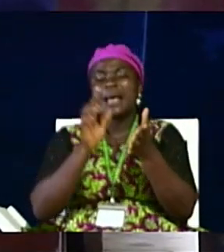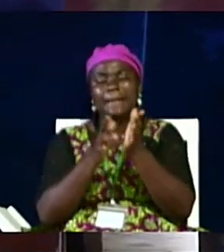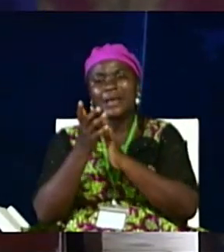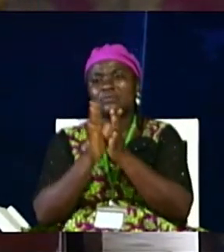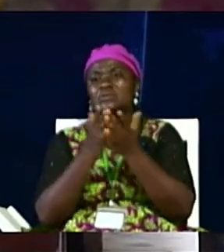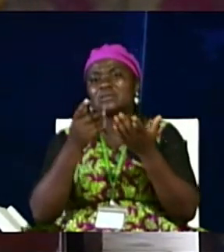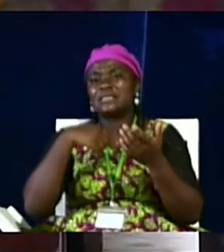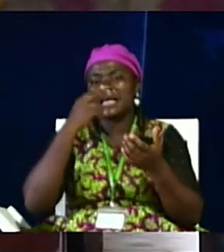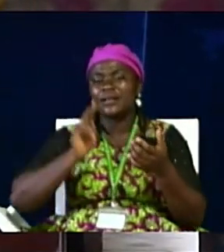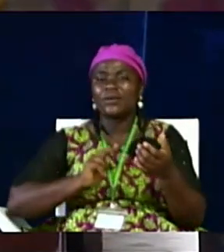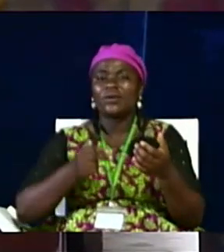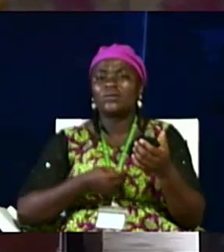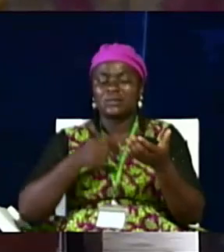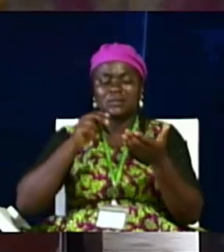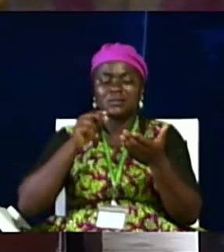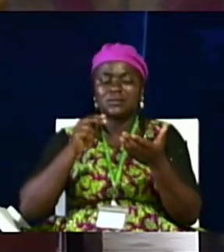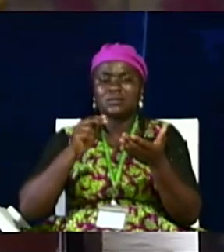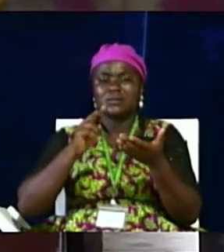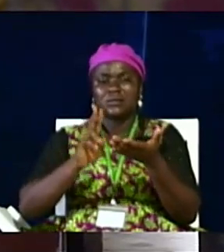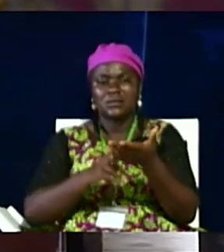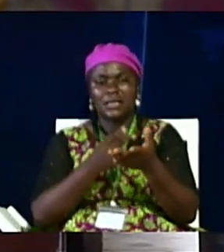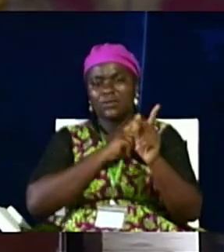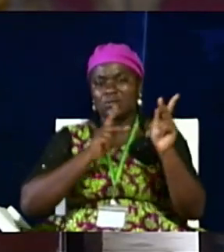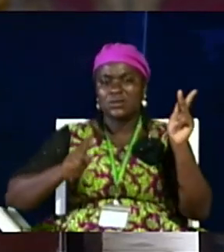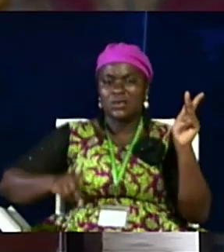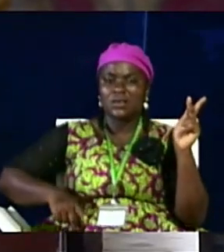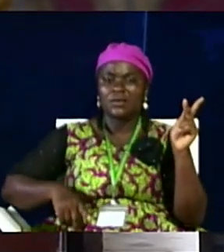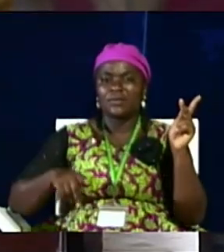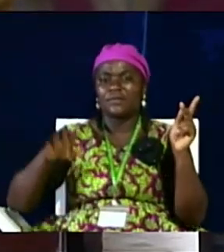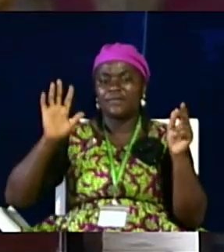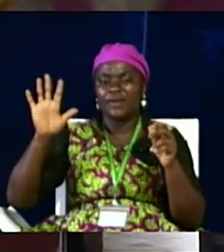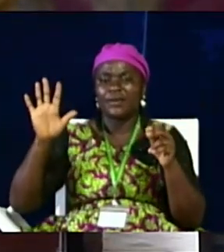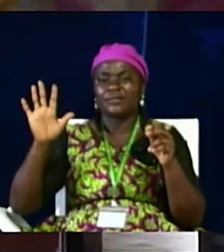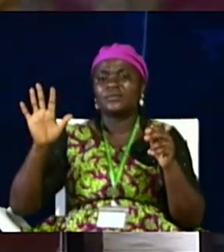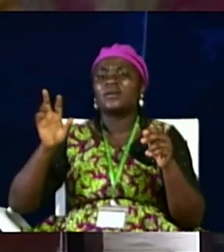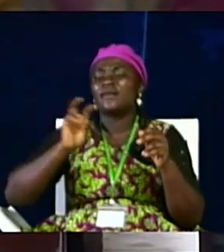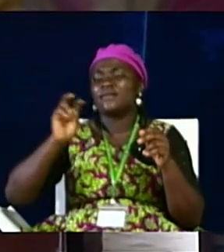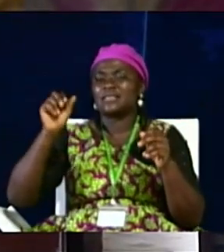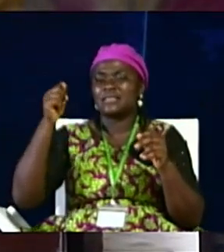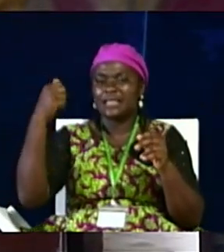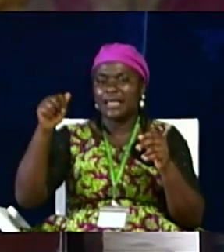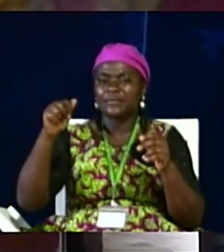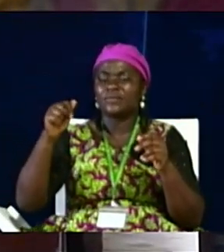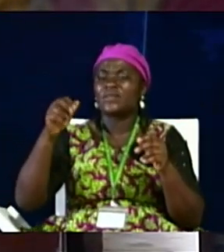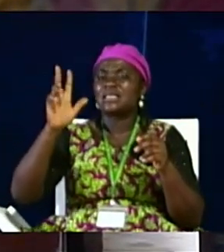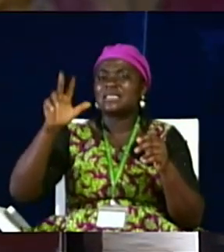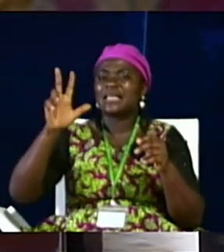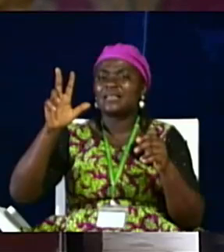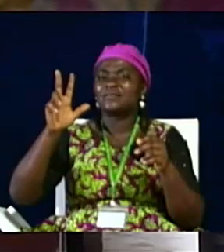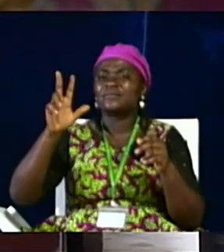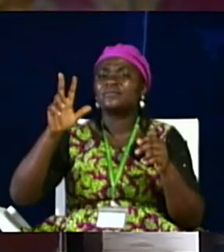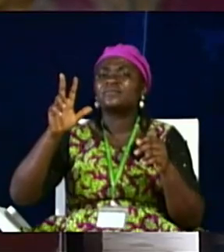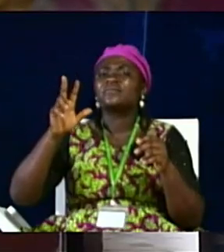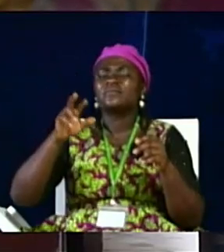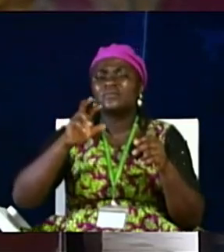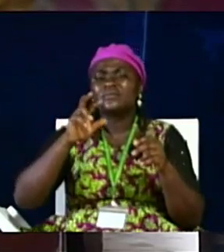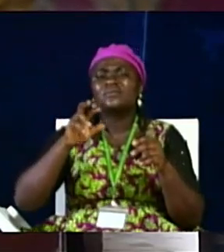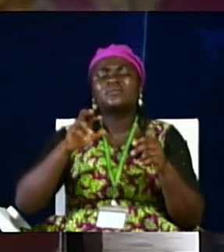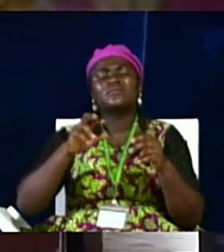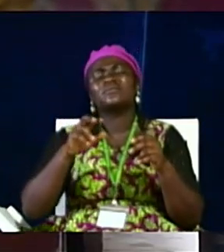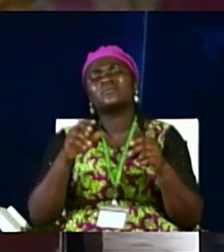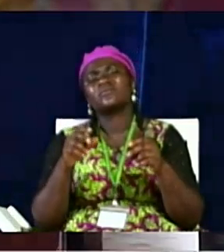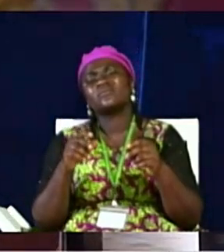5, verse 10, and then verse 13 to 14. Verse 10, then 13 to 14. In verse 10, the Bible says, and Elisha sent